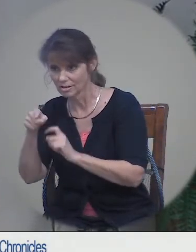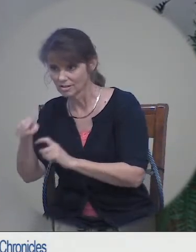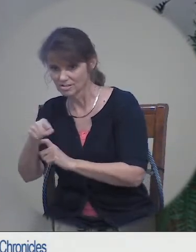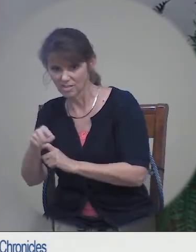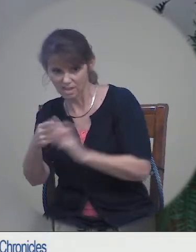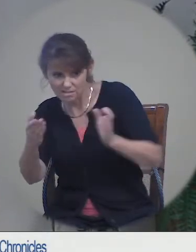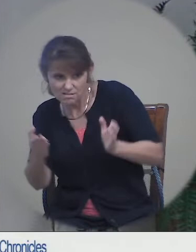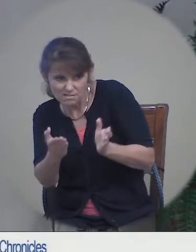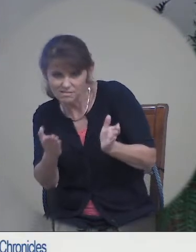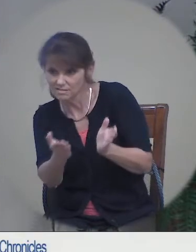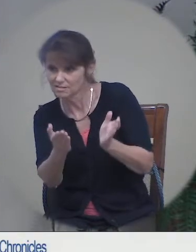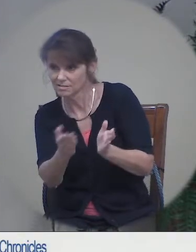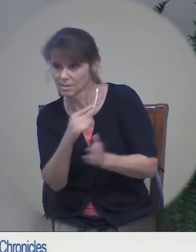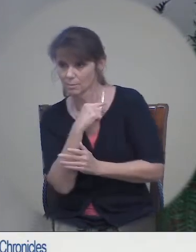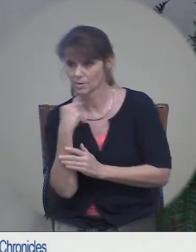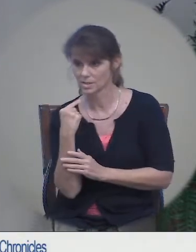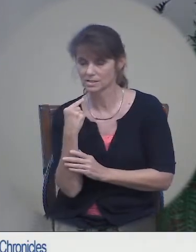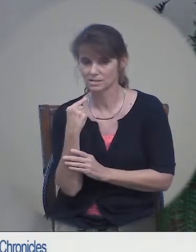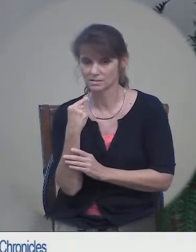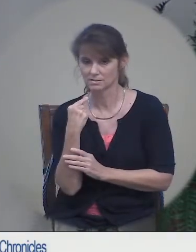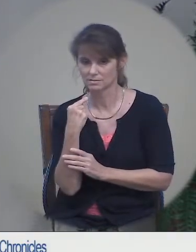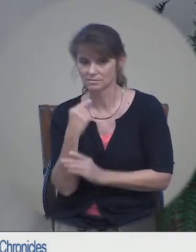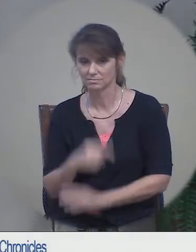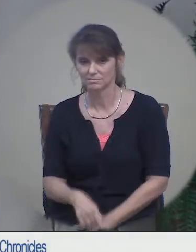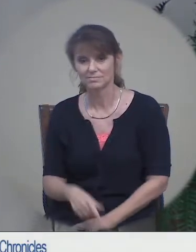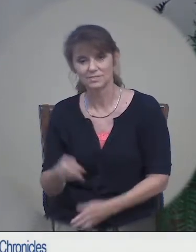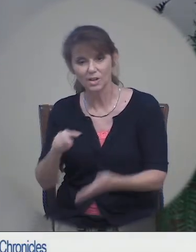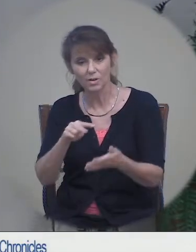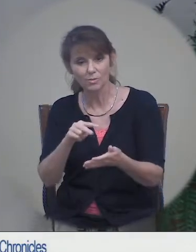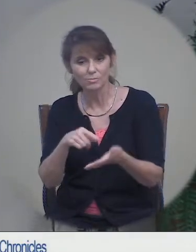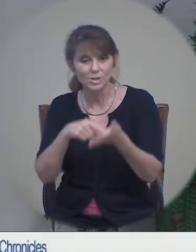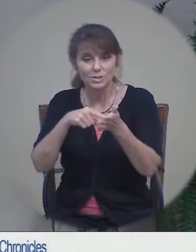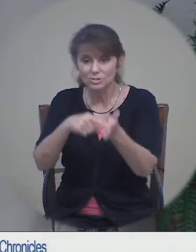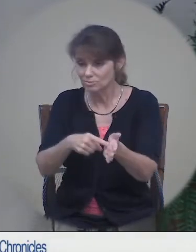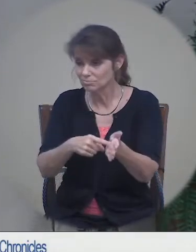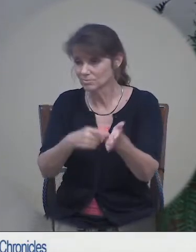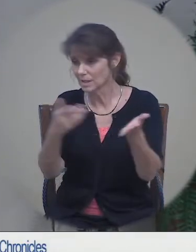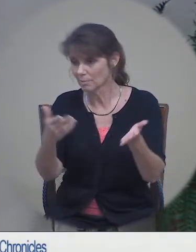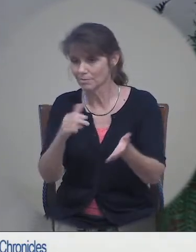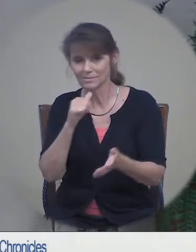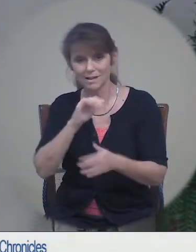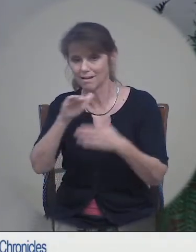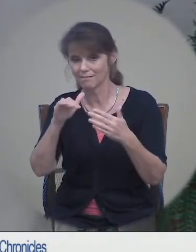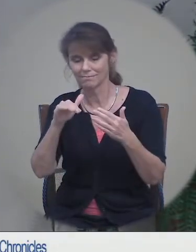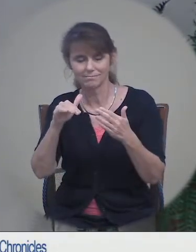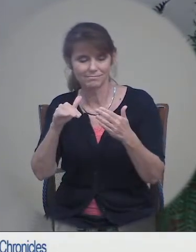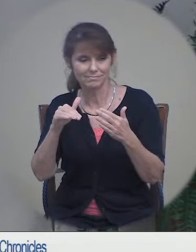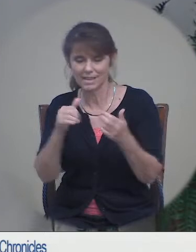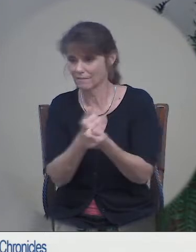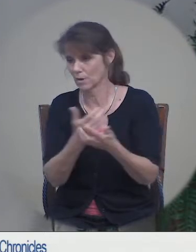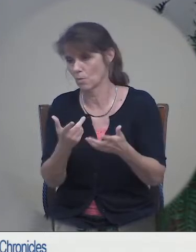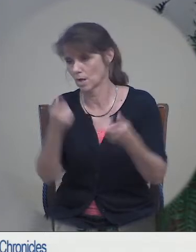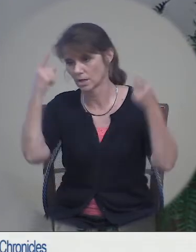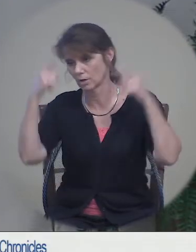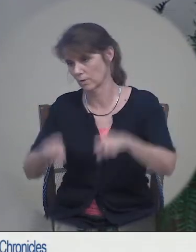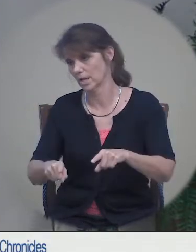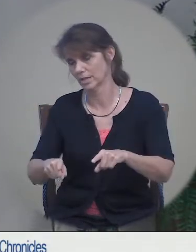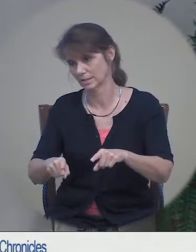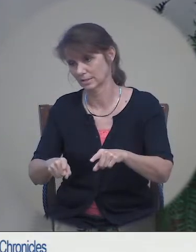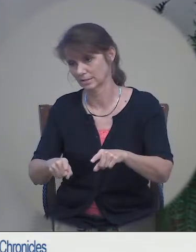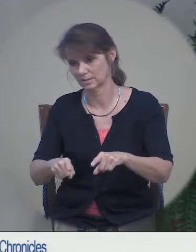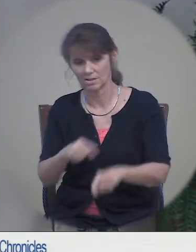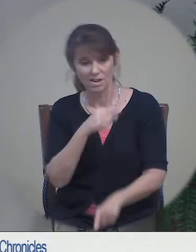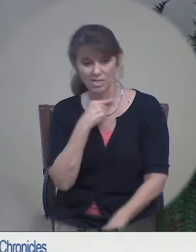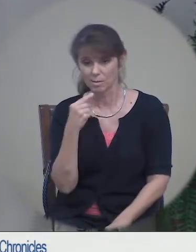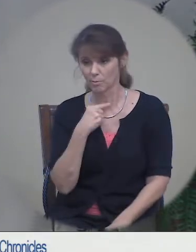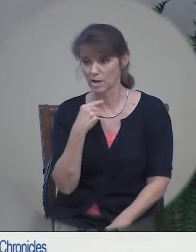does everybody always come along with you? They don't, do they? And that's a warning to us. Even though the priests hadn't done what they